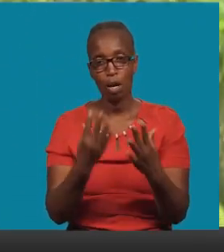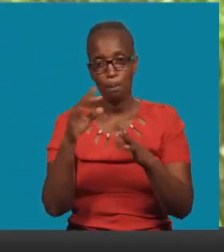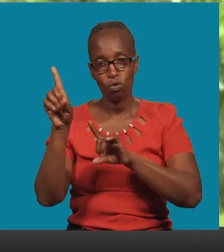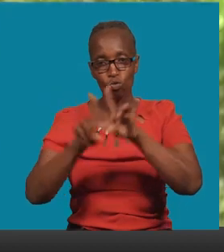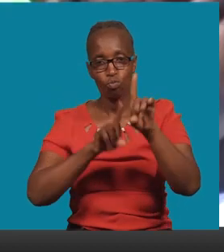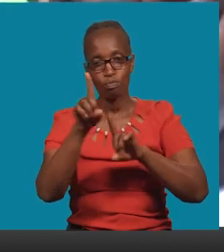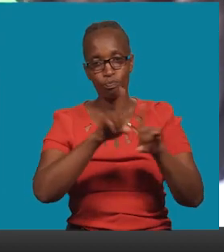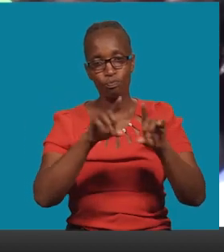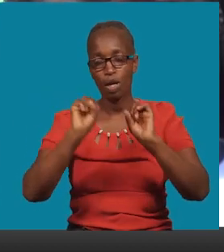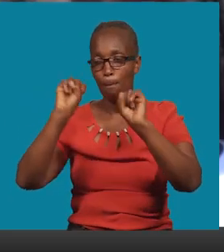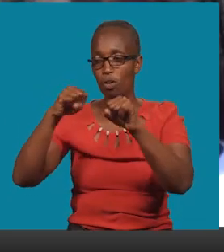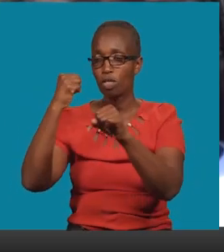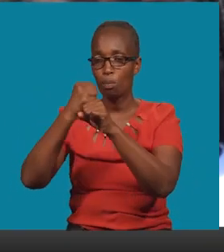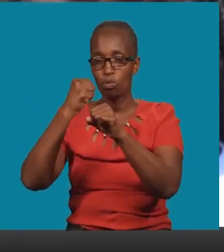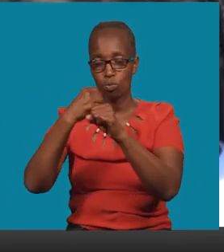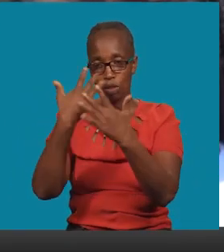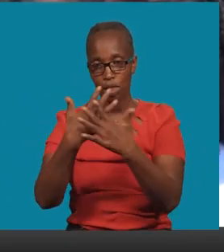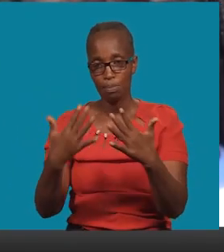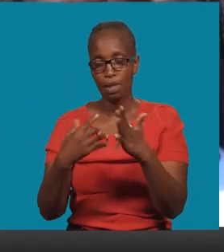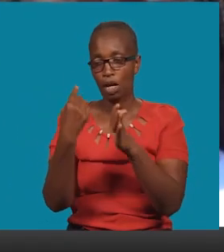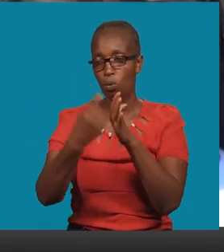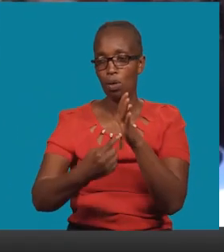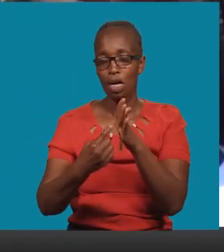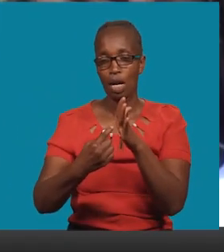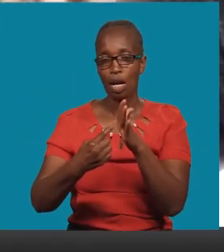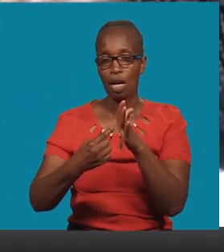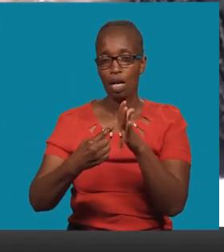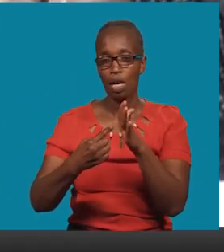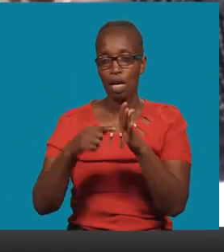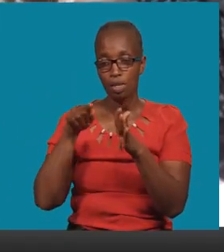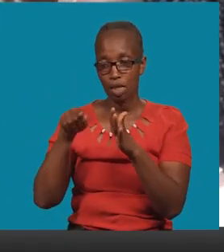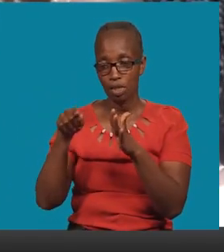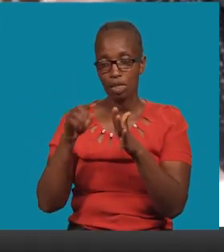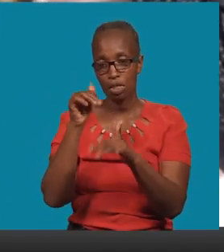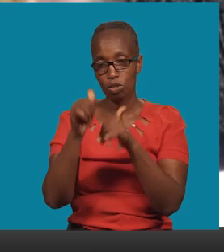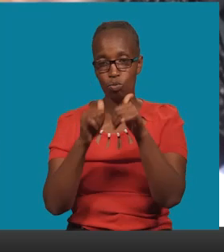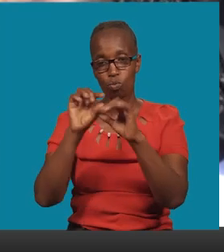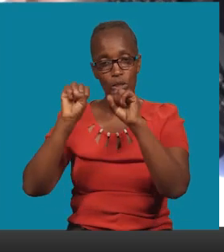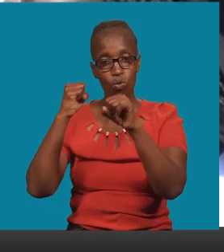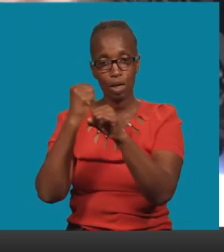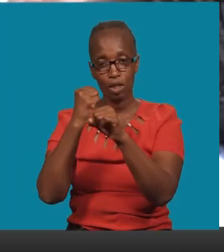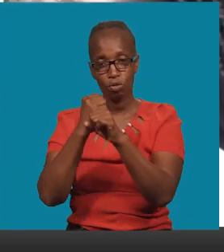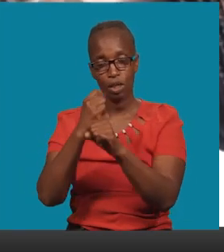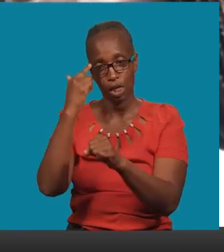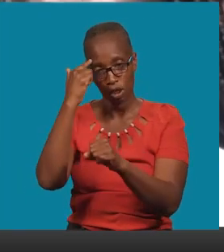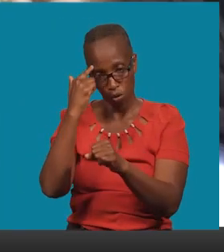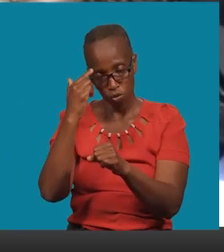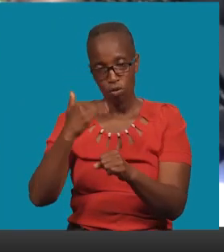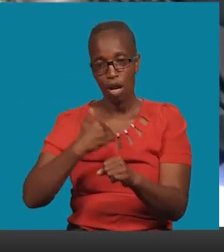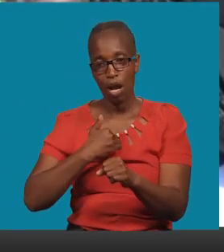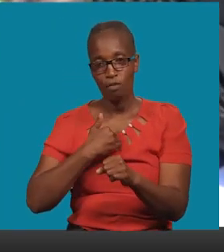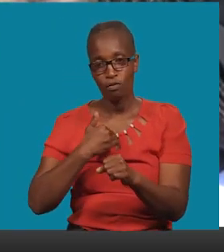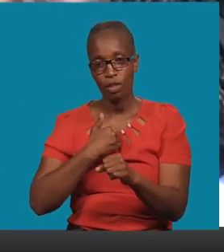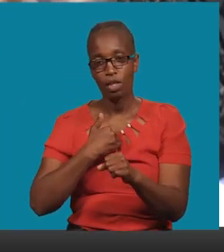kuvutia watalii. Up there we can do something. And what is it that we can do? And I thought we